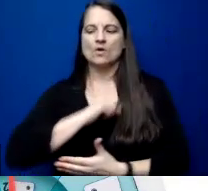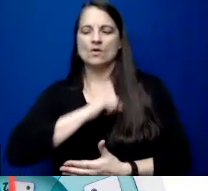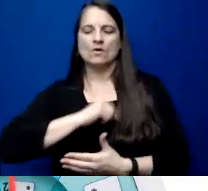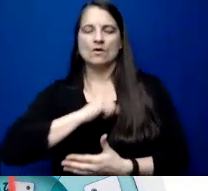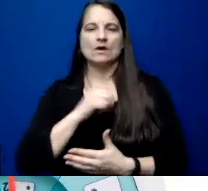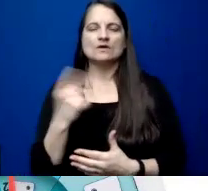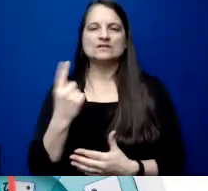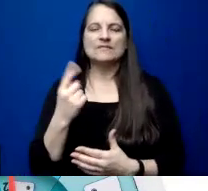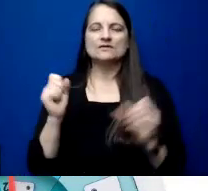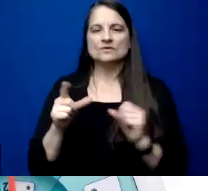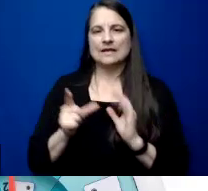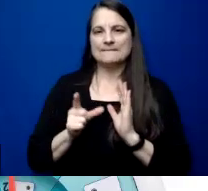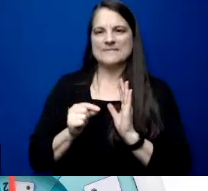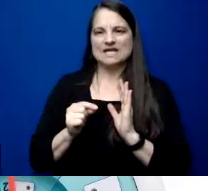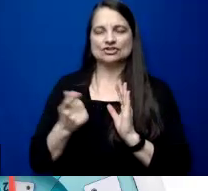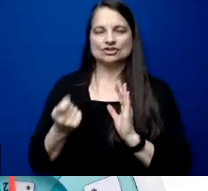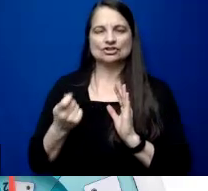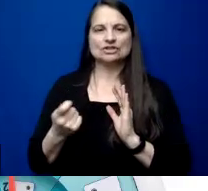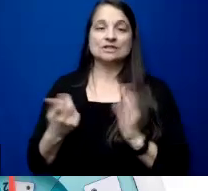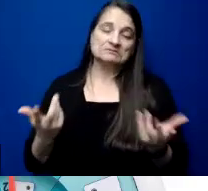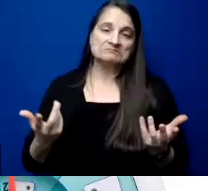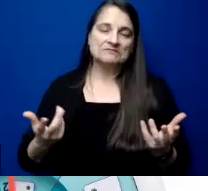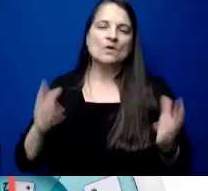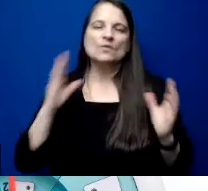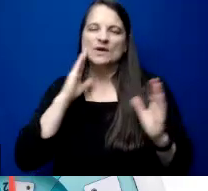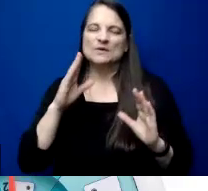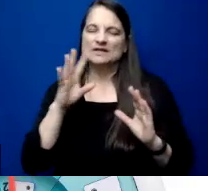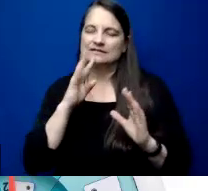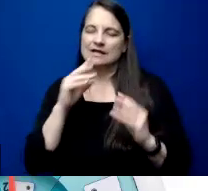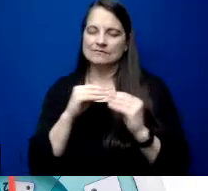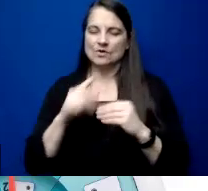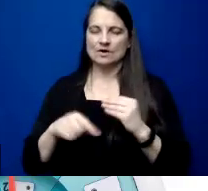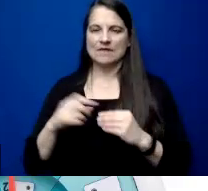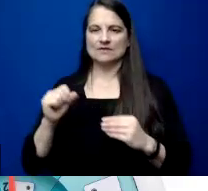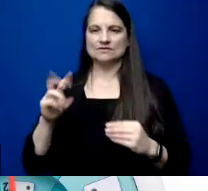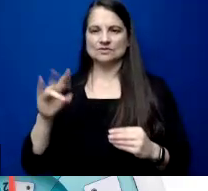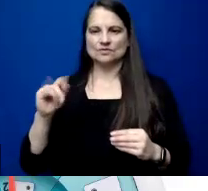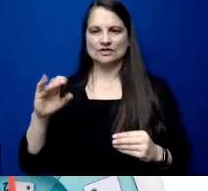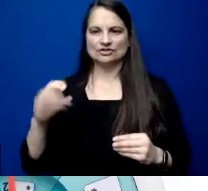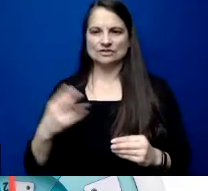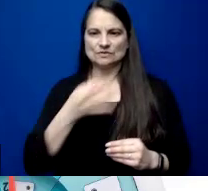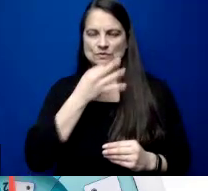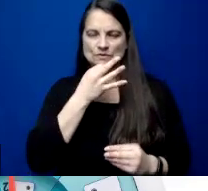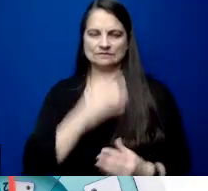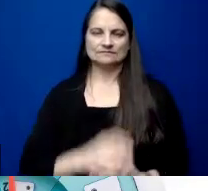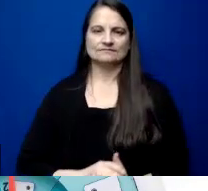in your hand, you can, which again, we'll talk more about switches in a minute. You can use those to help activate it and spin it.